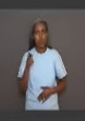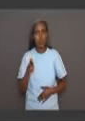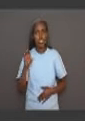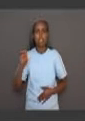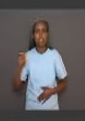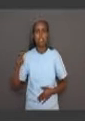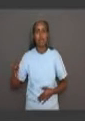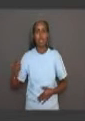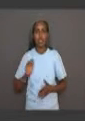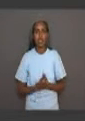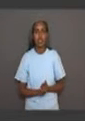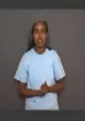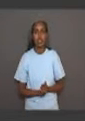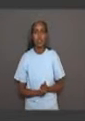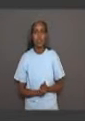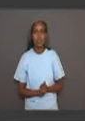CP.